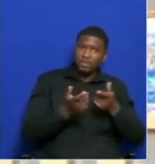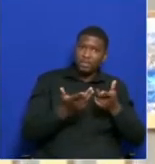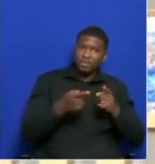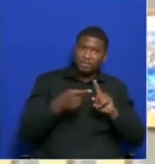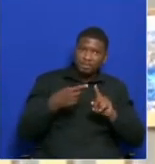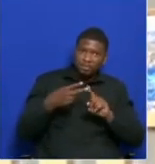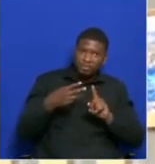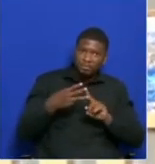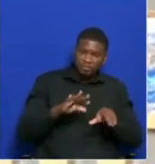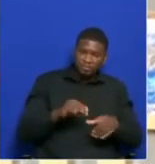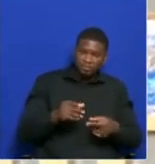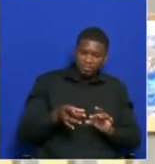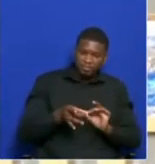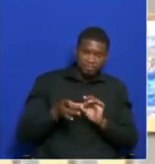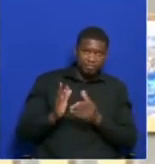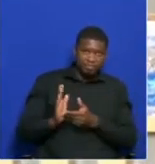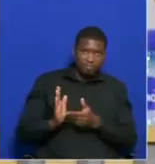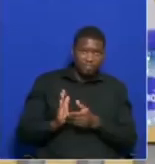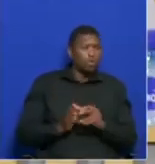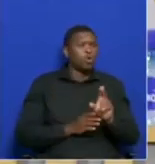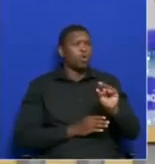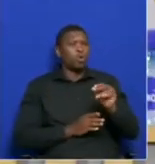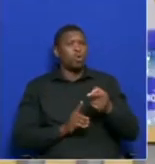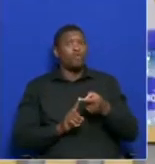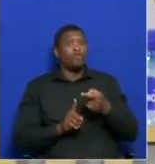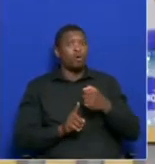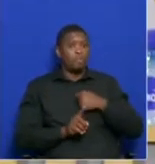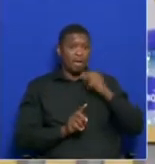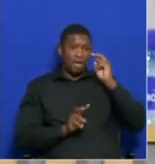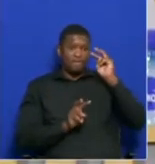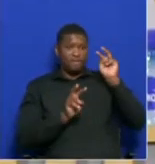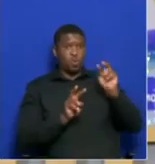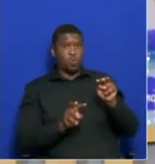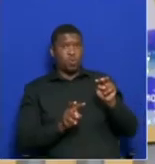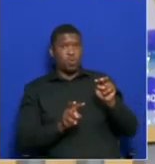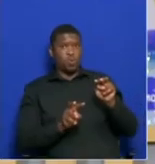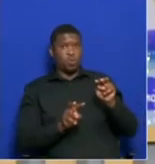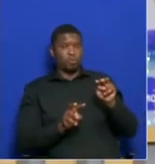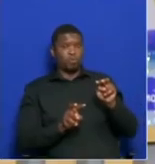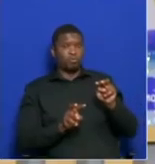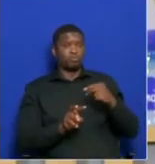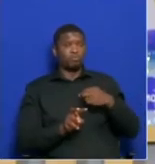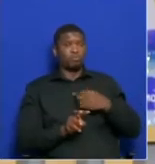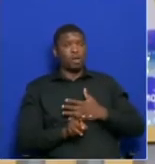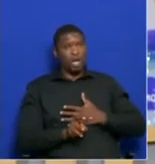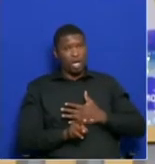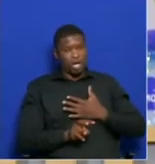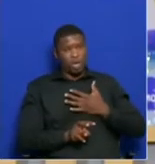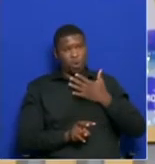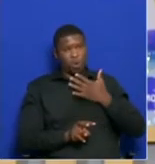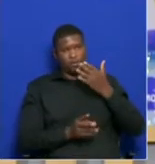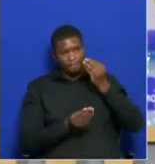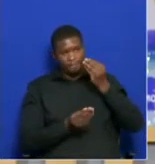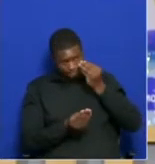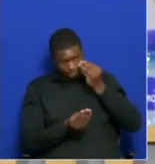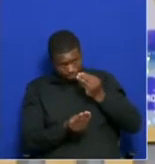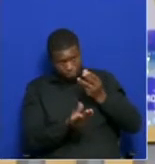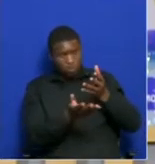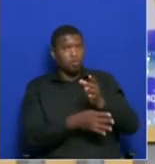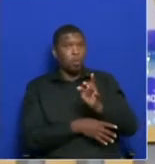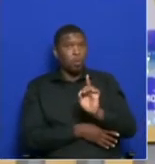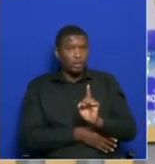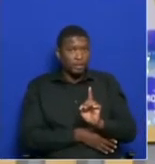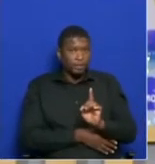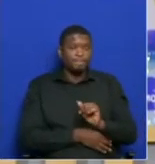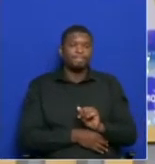No, from where I am sitting, Commissioner, what I want to put on record is that the documents that